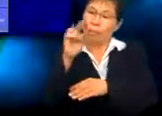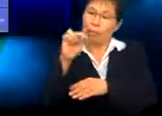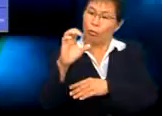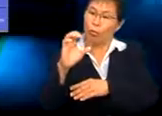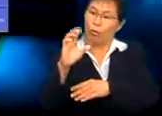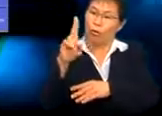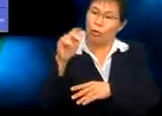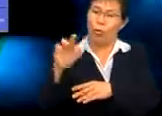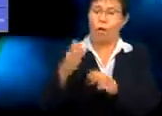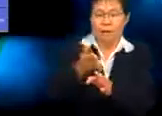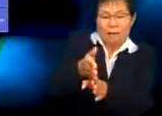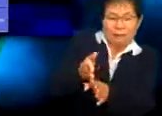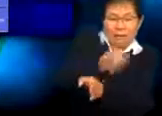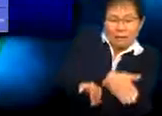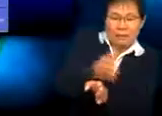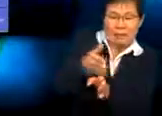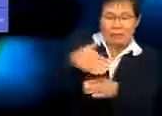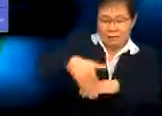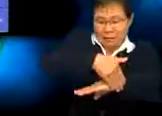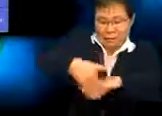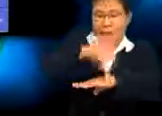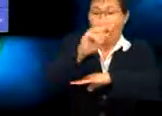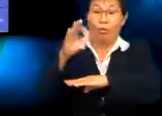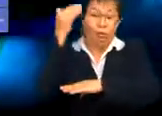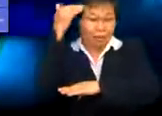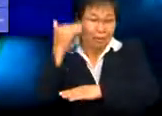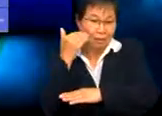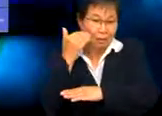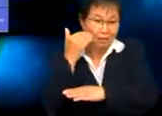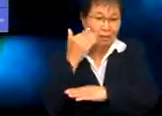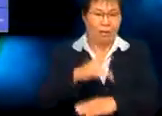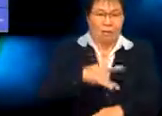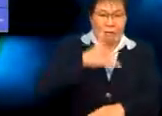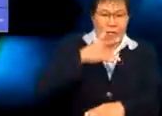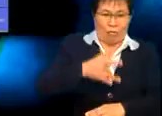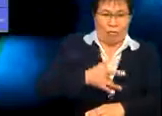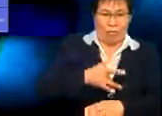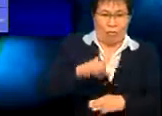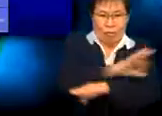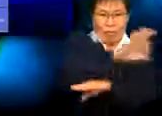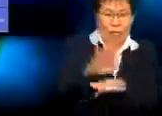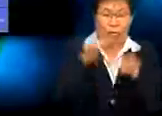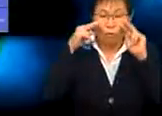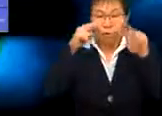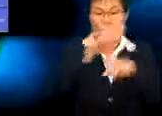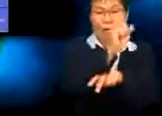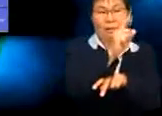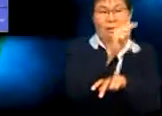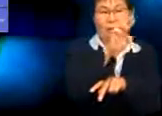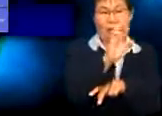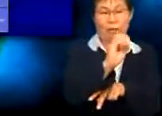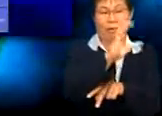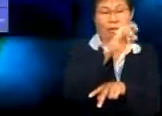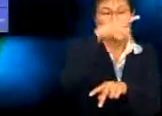vision, it is by the sides of the head. The field of vision for stereoscopic vision